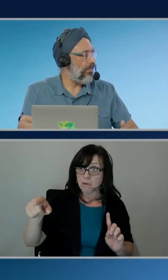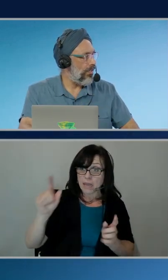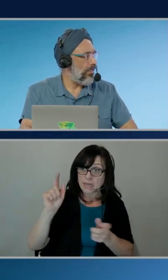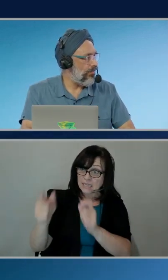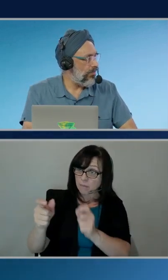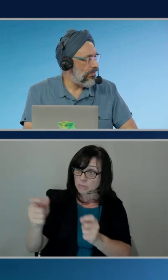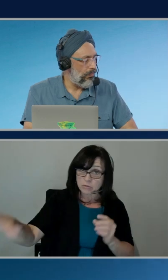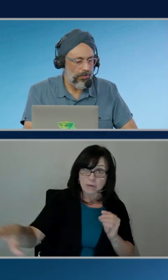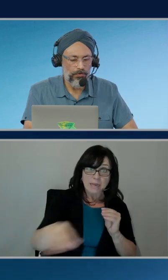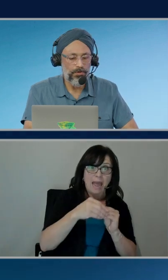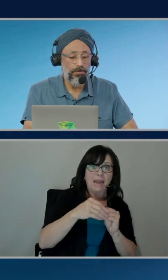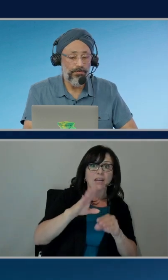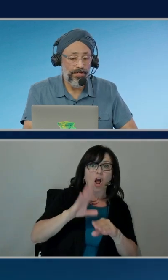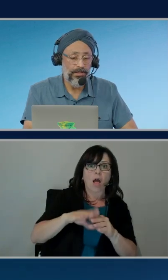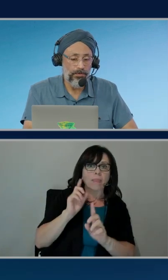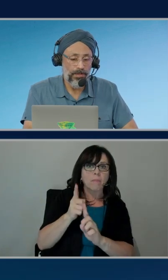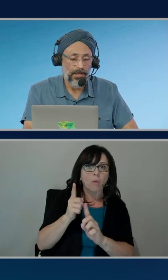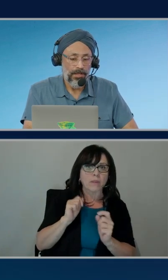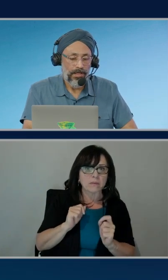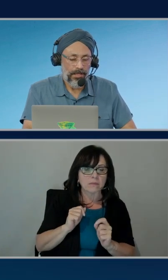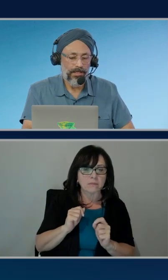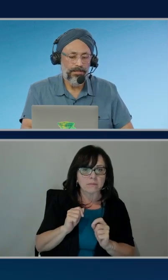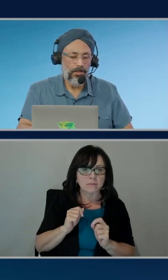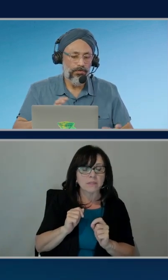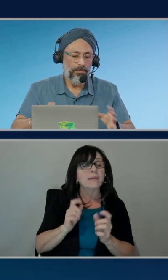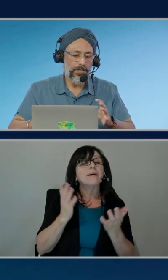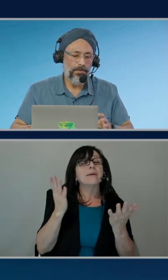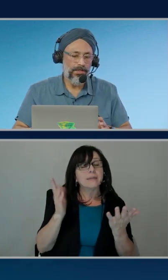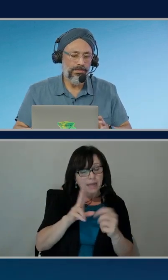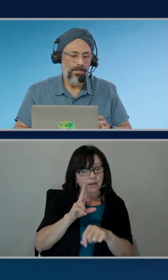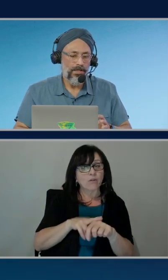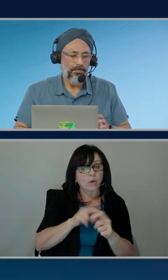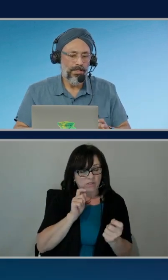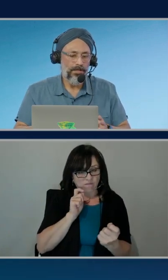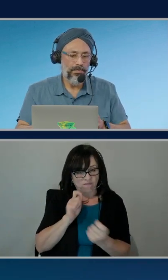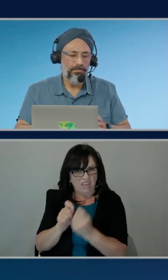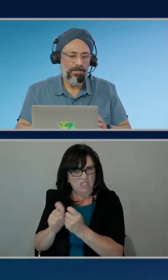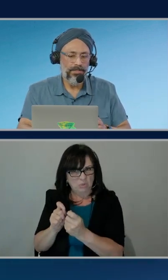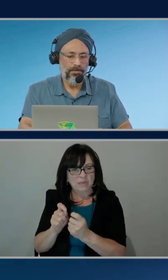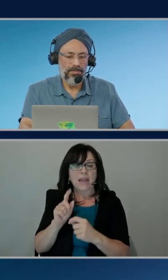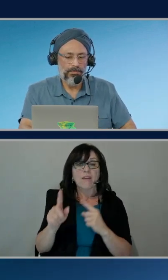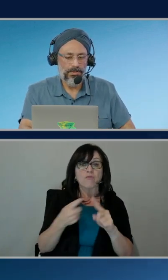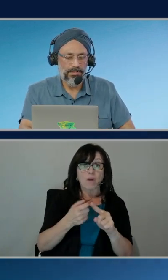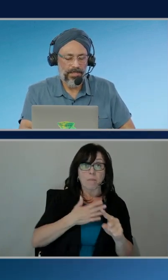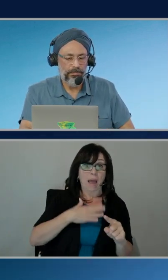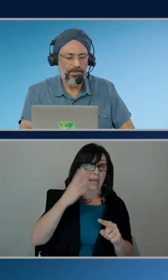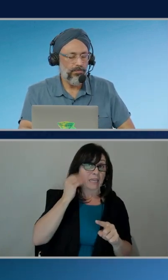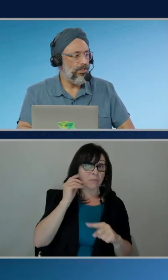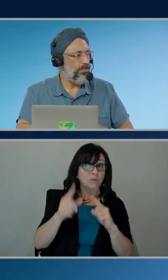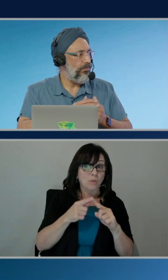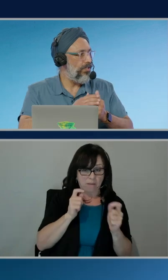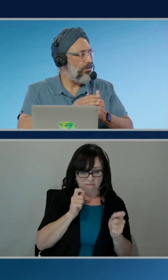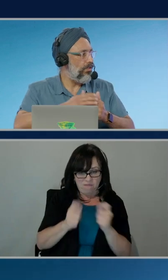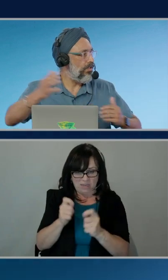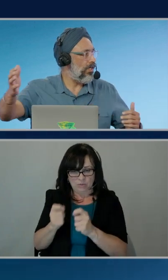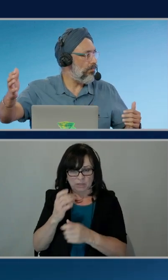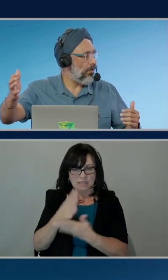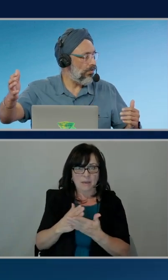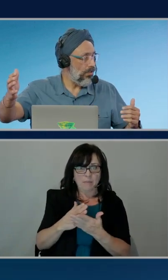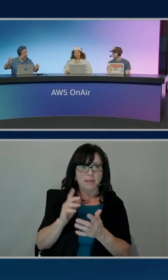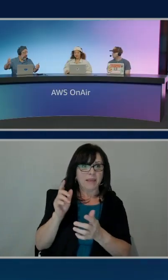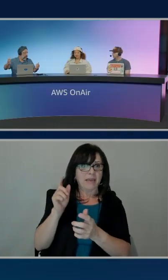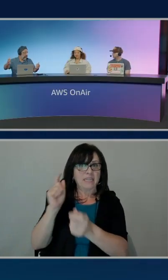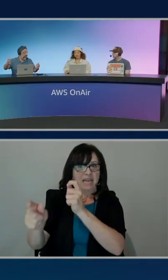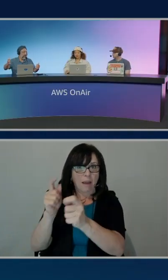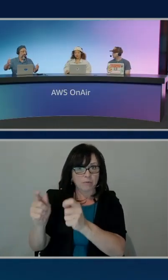fly at runtime. Now, of course, fine tuning, and I can tell you from my experience, when I've been fine tuning some of these adapters versus fine tuning the entire